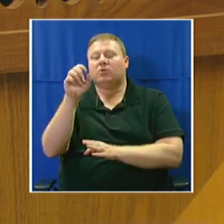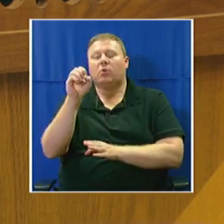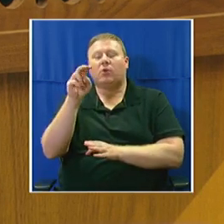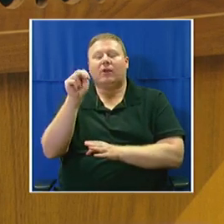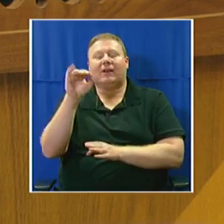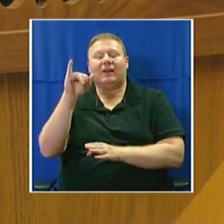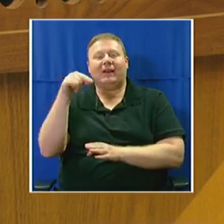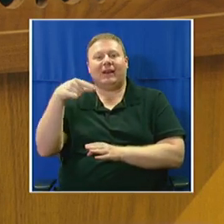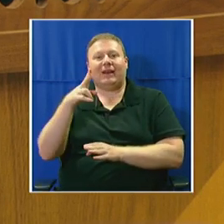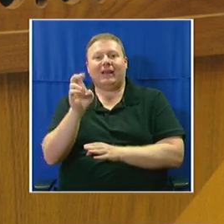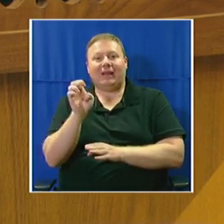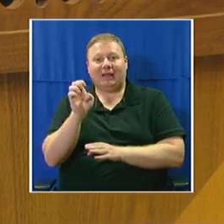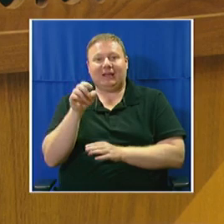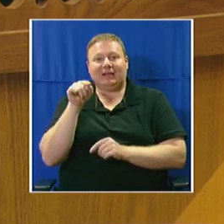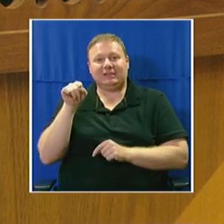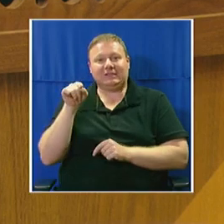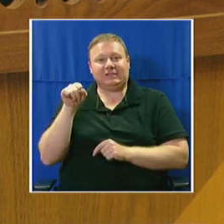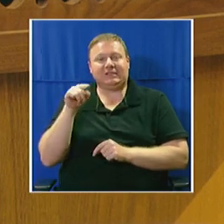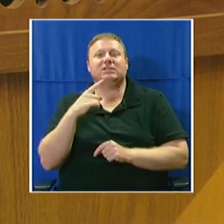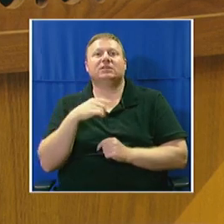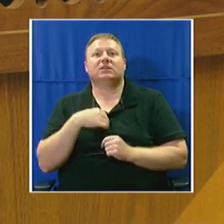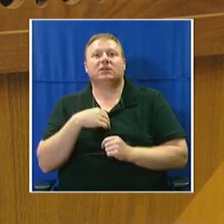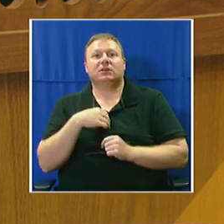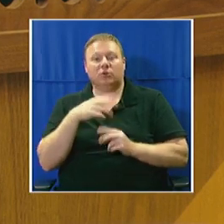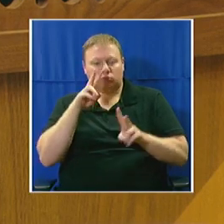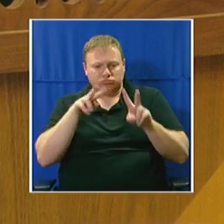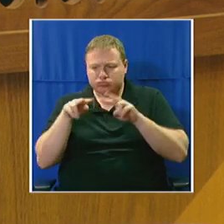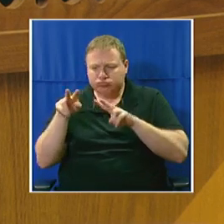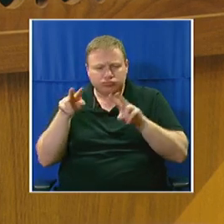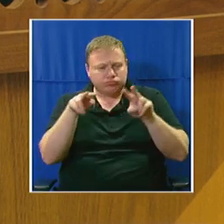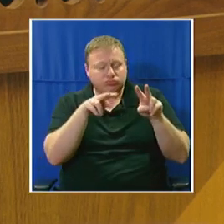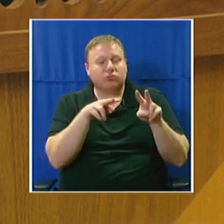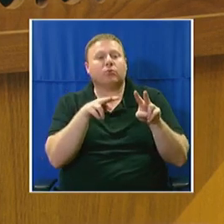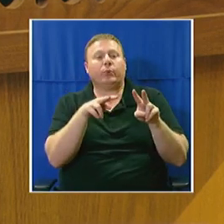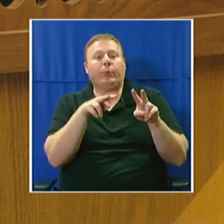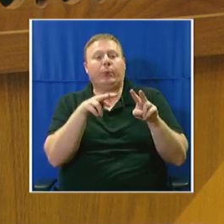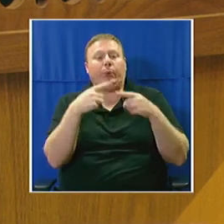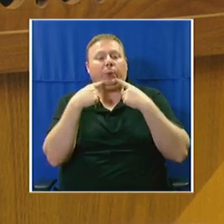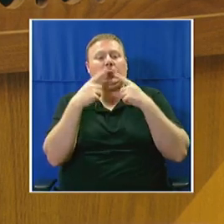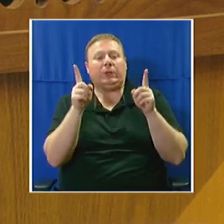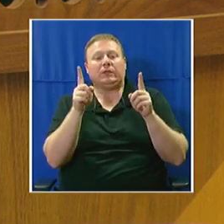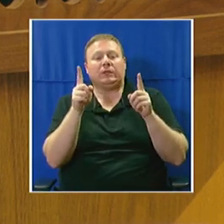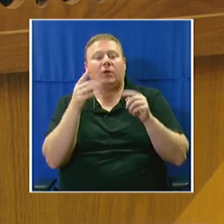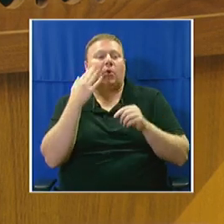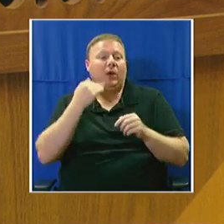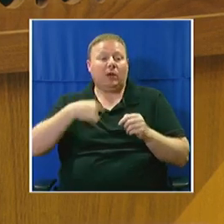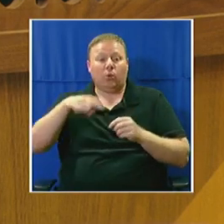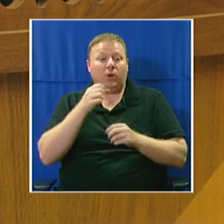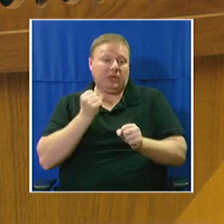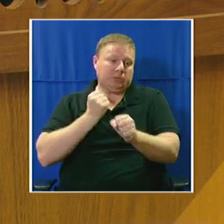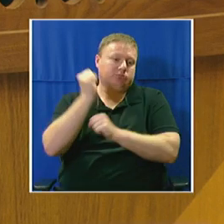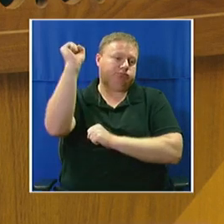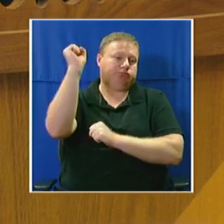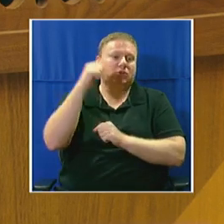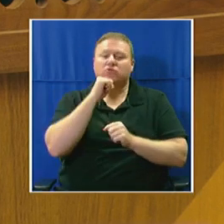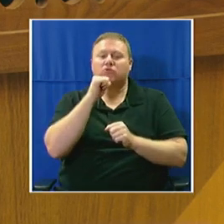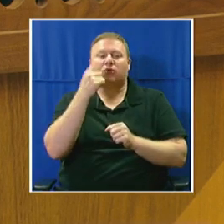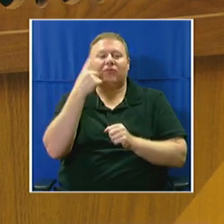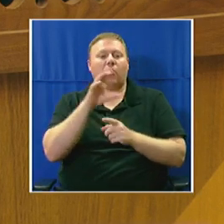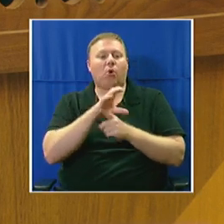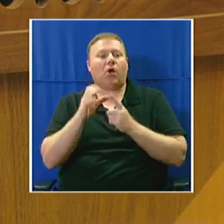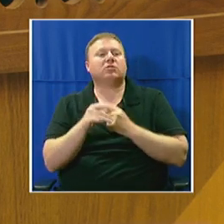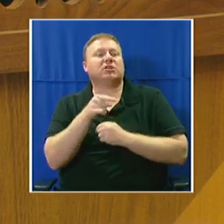upon examining the conditions under which people lived boldly proclaimed when we revolt it is not for a particular culture